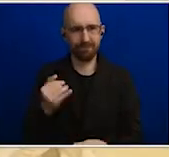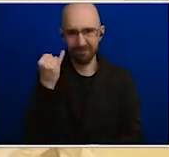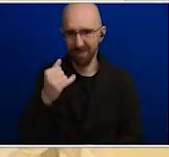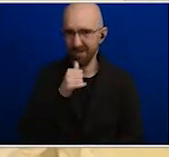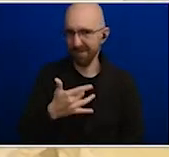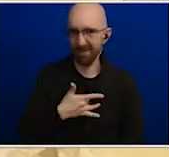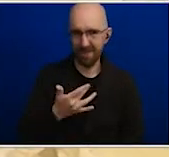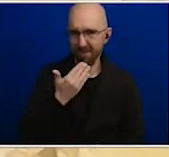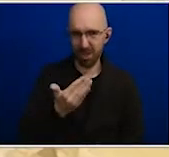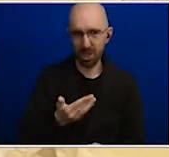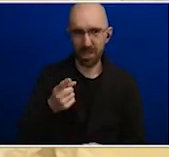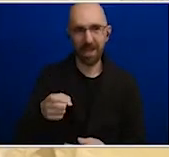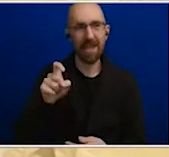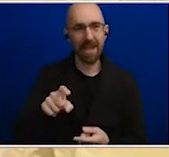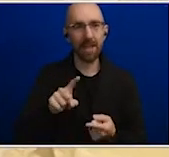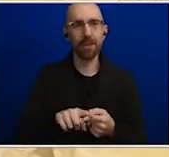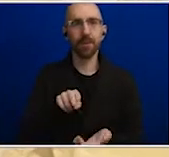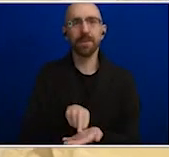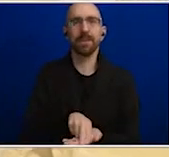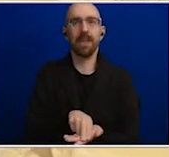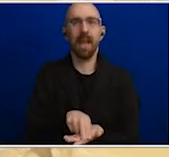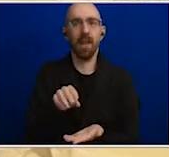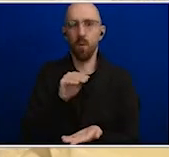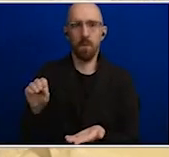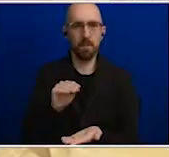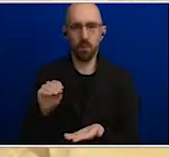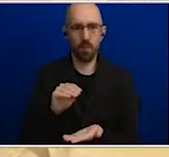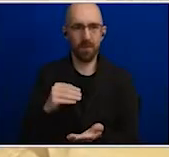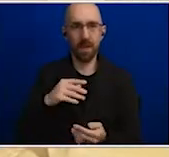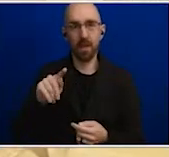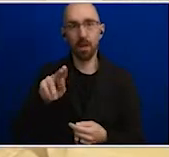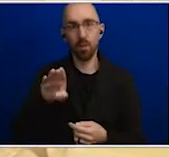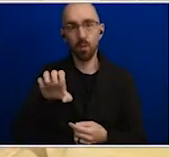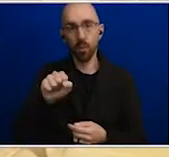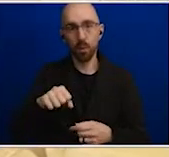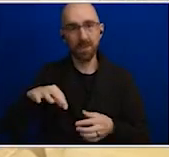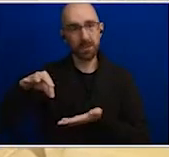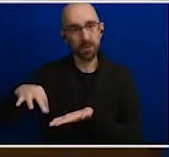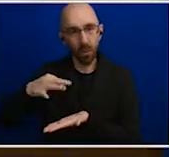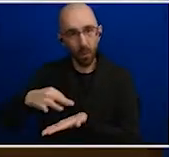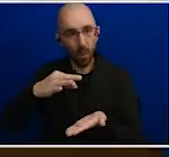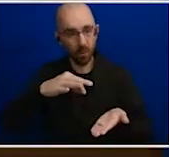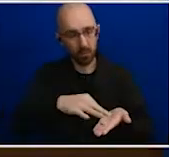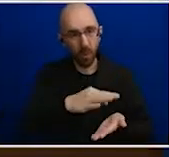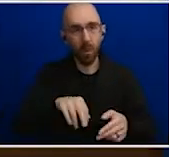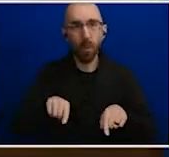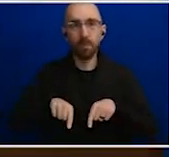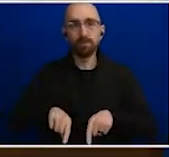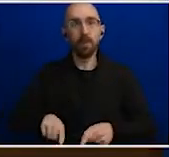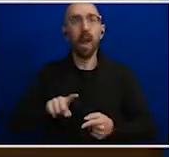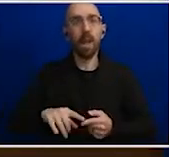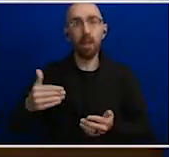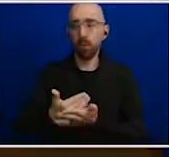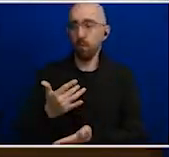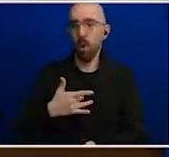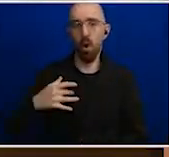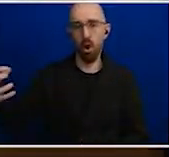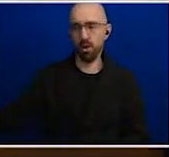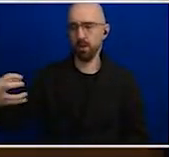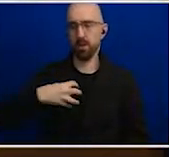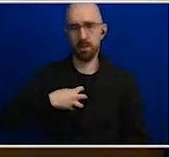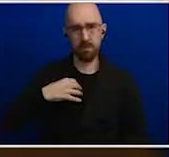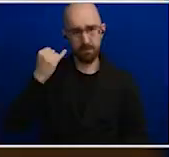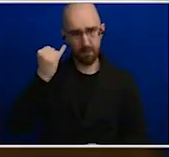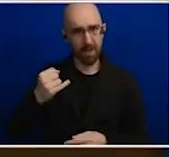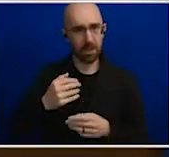need to lie motionless with the tubes sewn into his legs until he could get a new heart. So imagine his care team's surprise